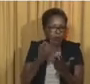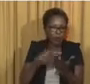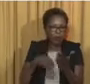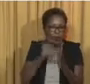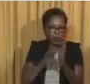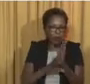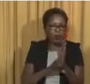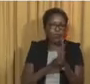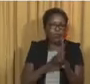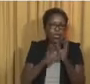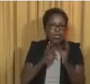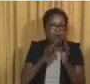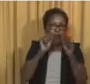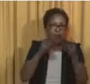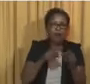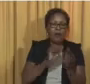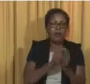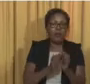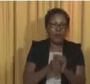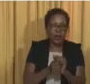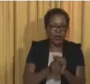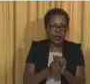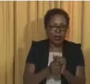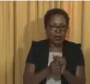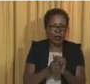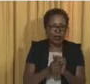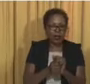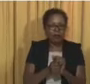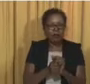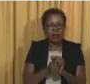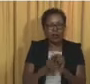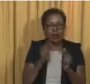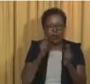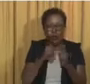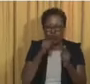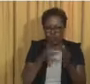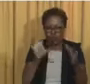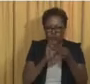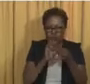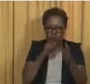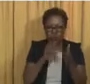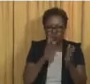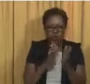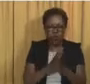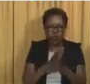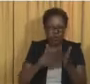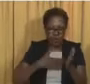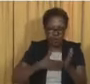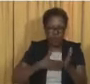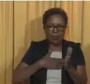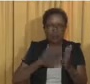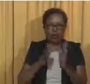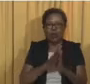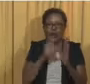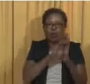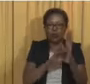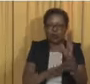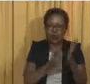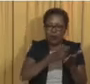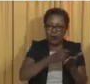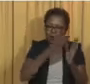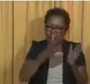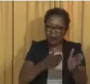amendable. To put this into perspective with respect to our constitutional architecture, amendment